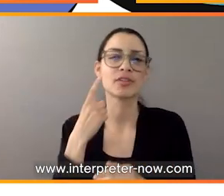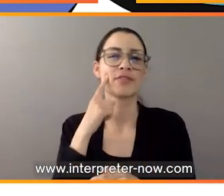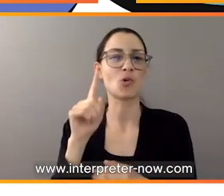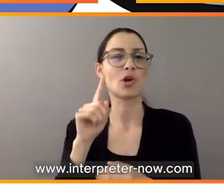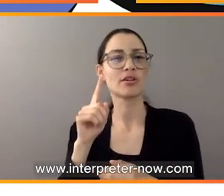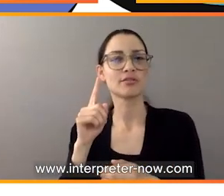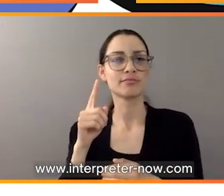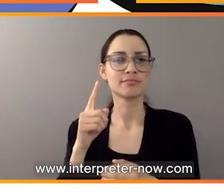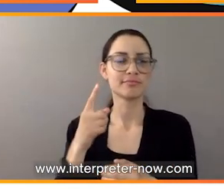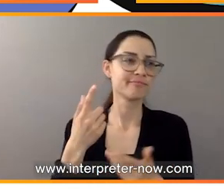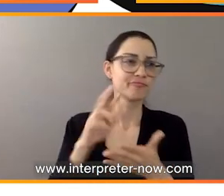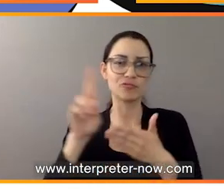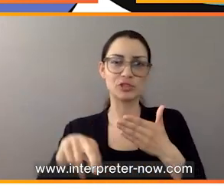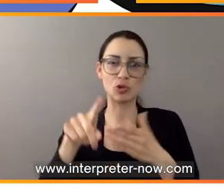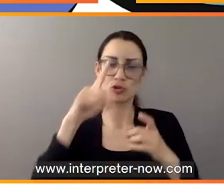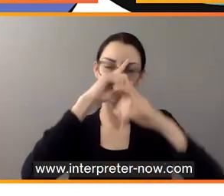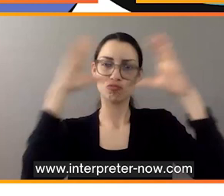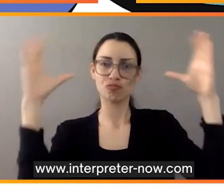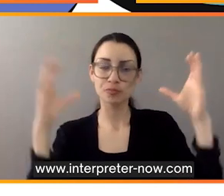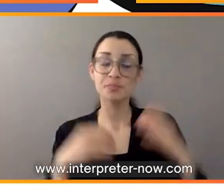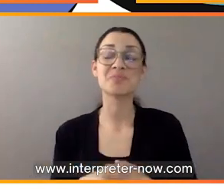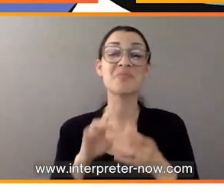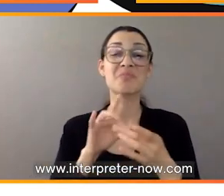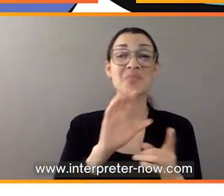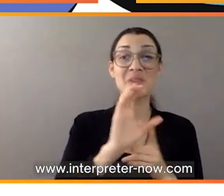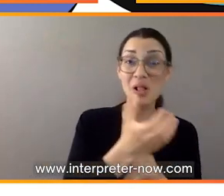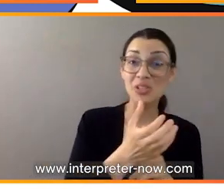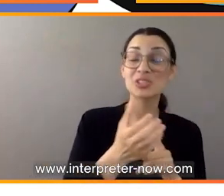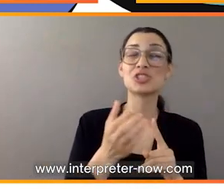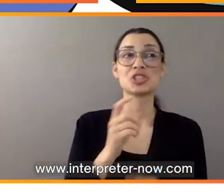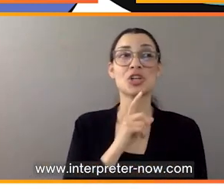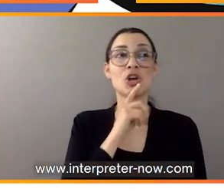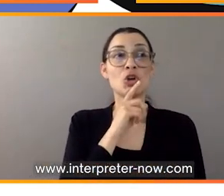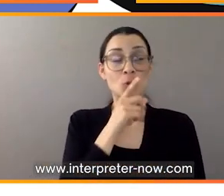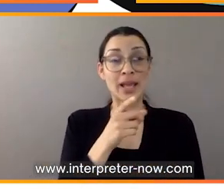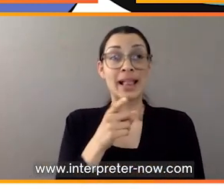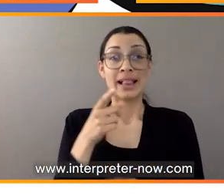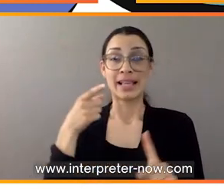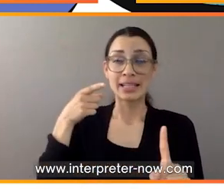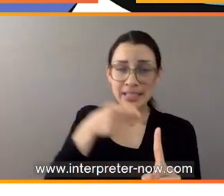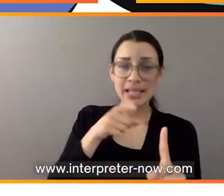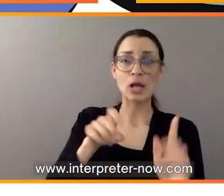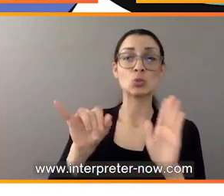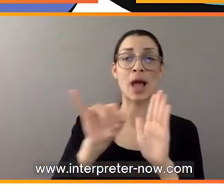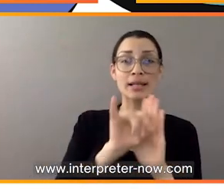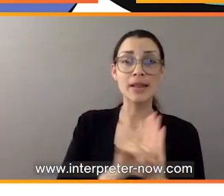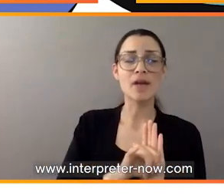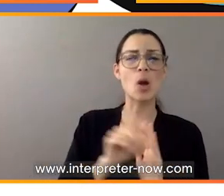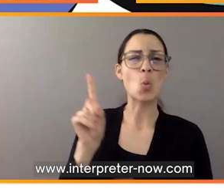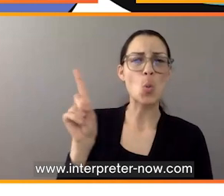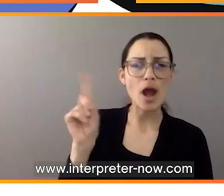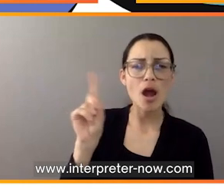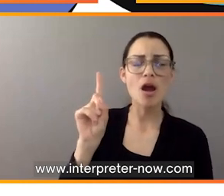with the culture, it was really about identifying, all right, where are the different customers, and we called them scenes